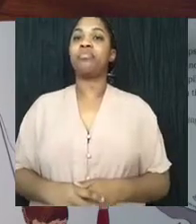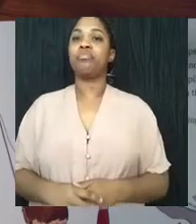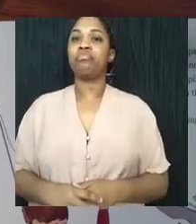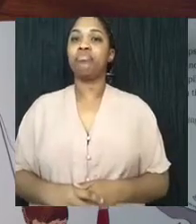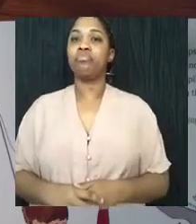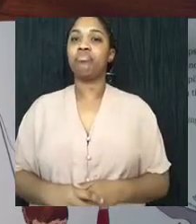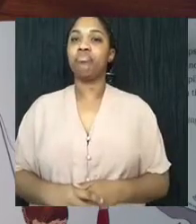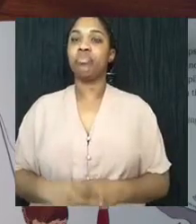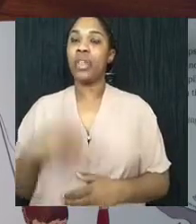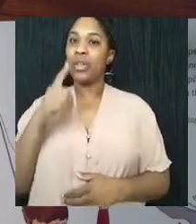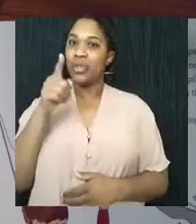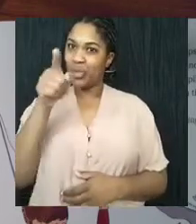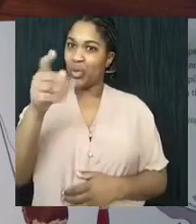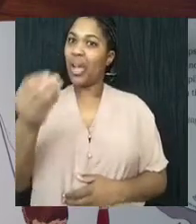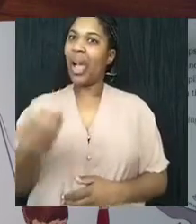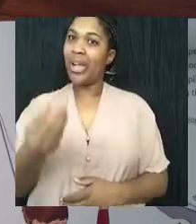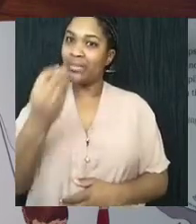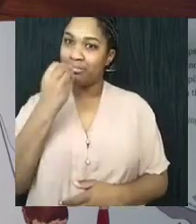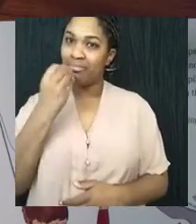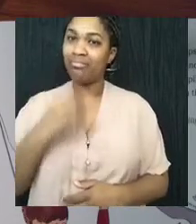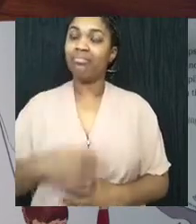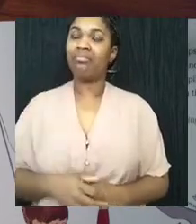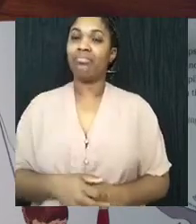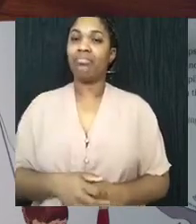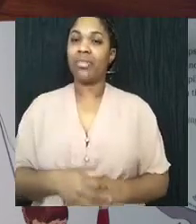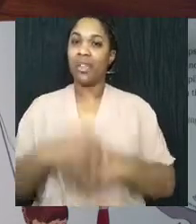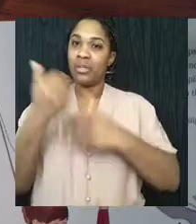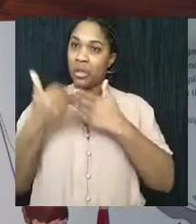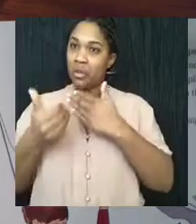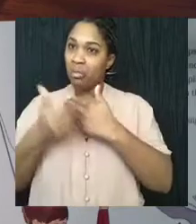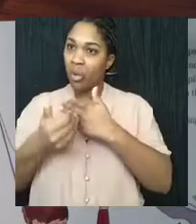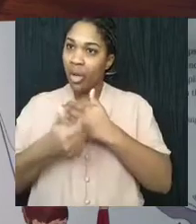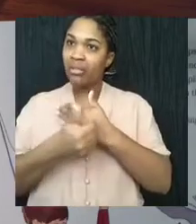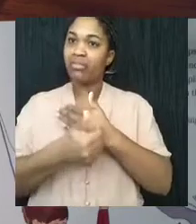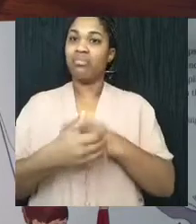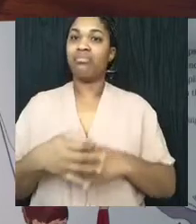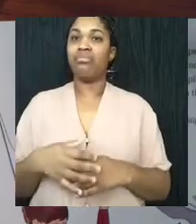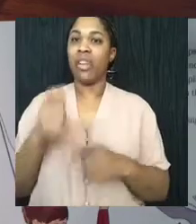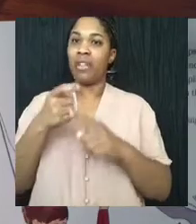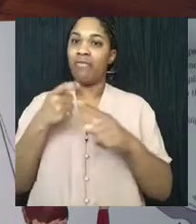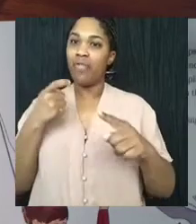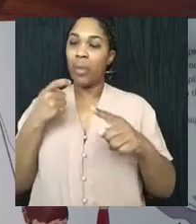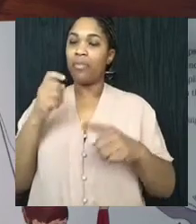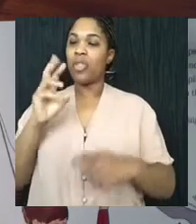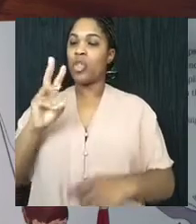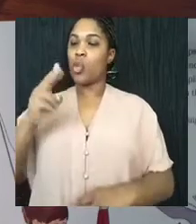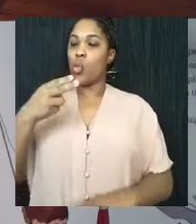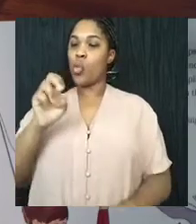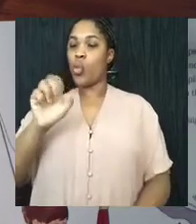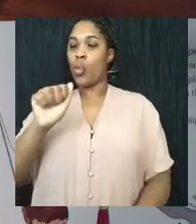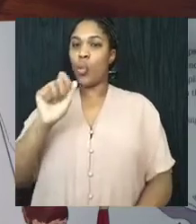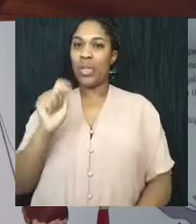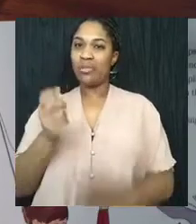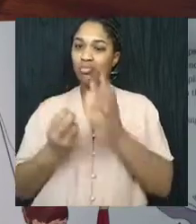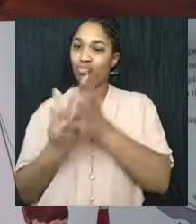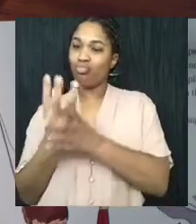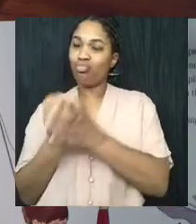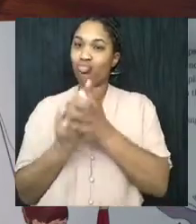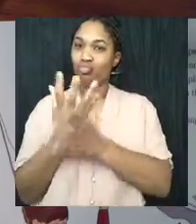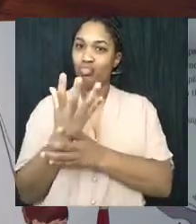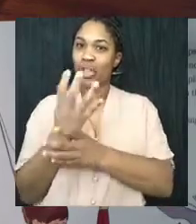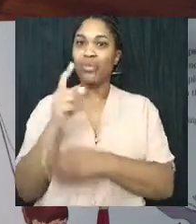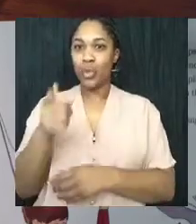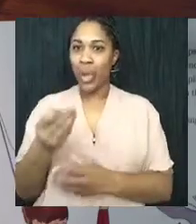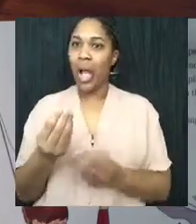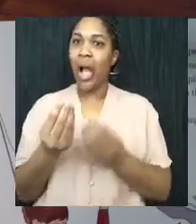and then you ate it. The bread came from wheat, and then you ate it,